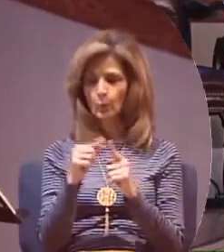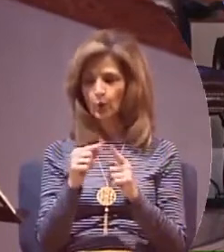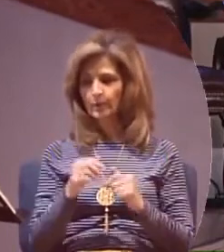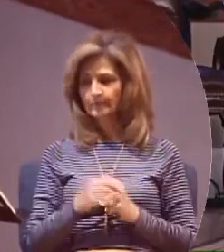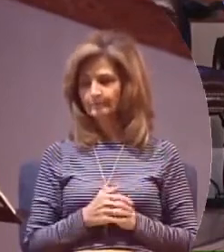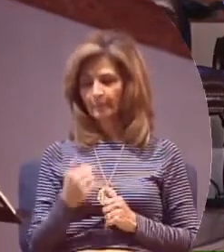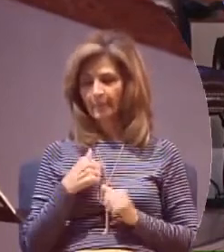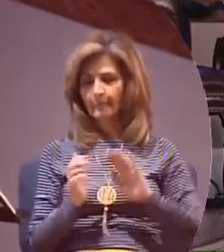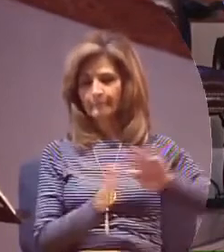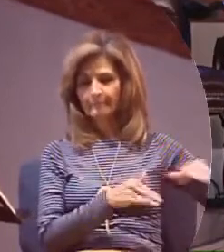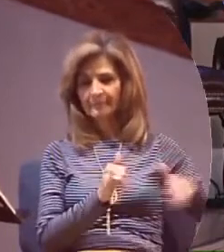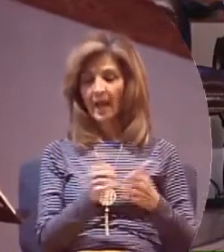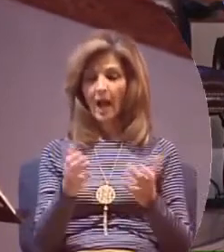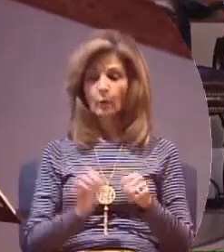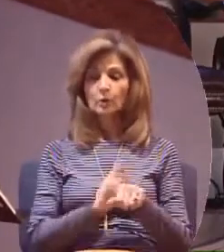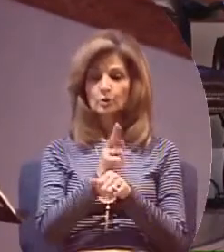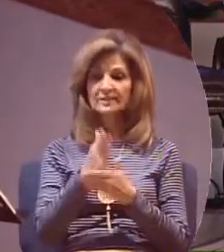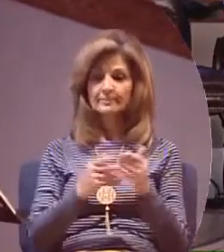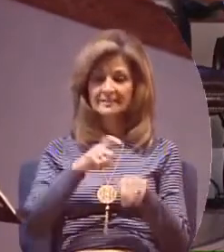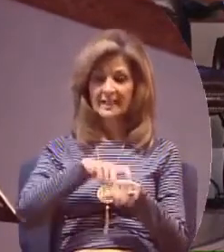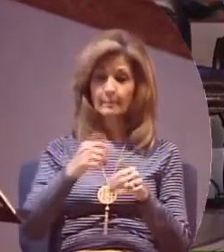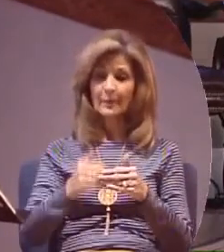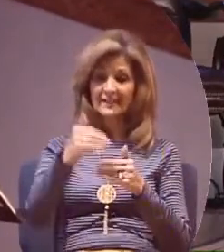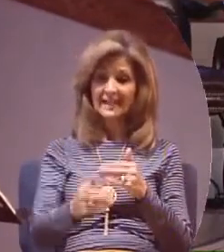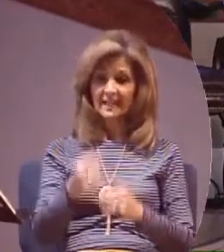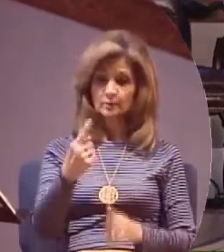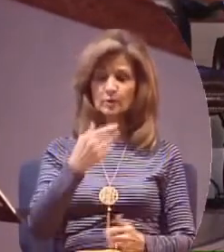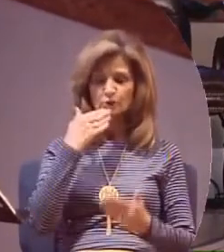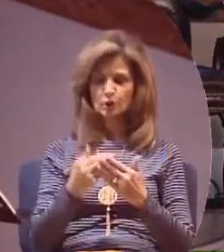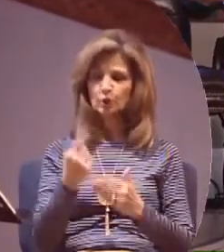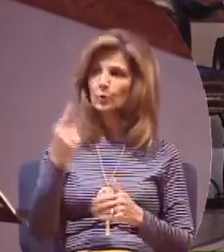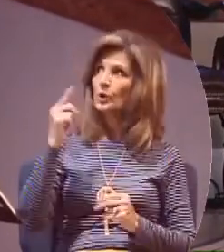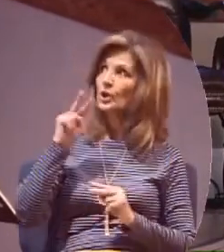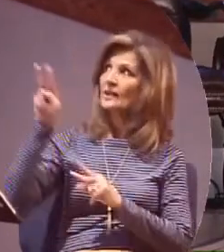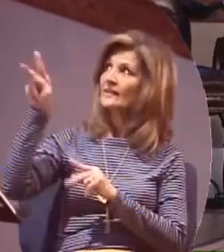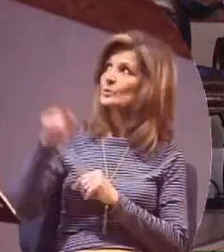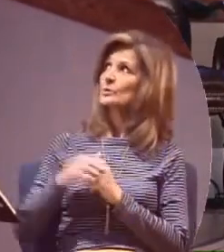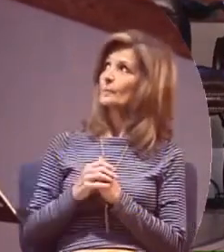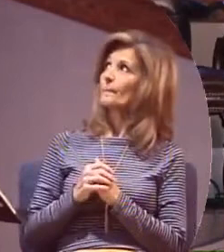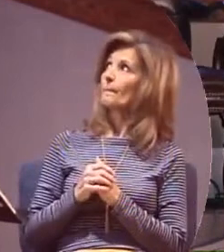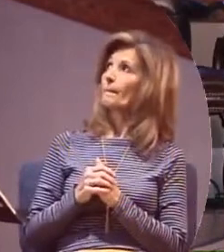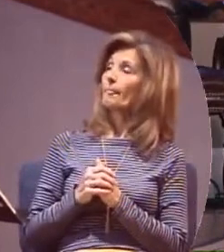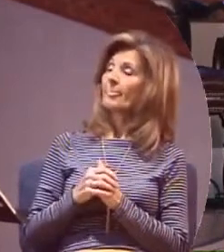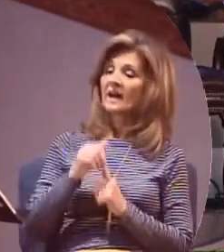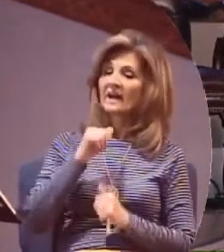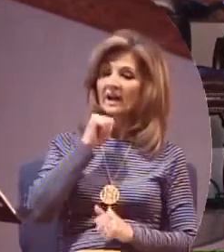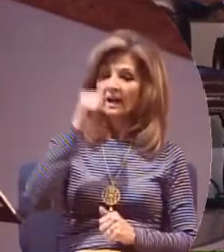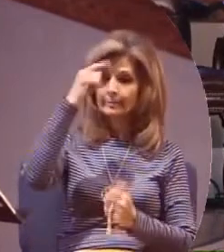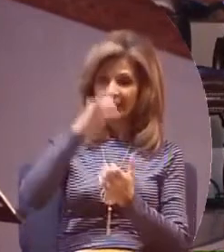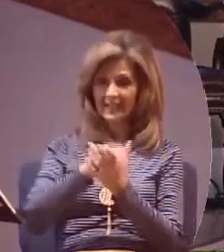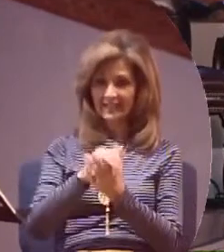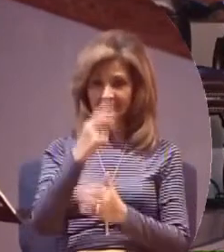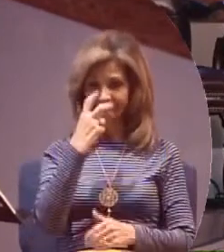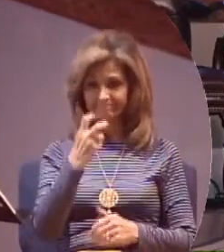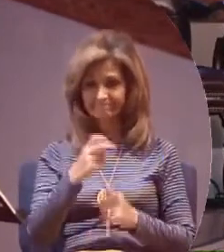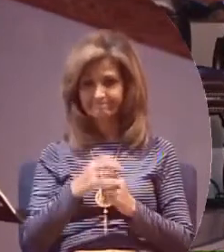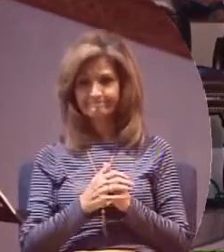going to get off of that one because I want to spend some time on this next one. This is a good one. Look at this one. The word unbelief.